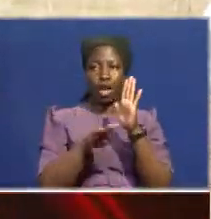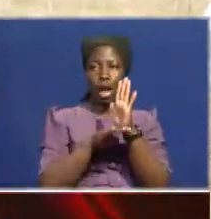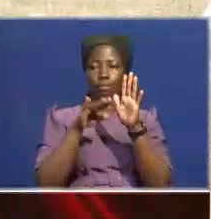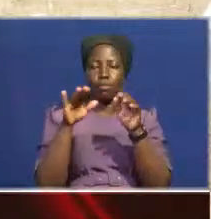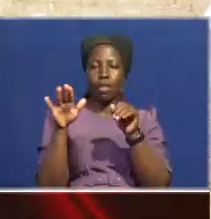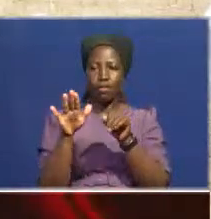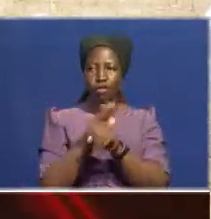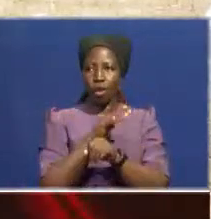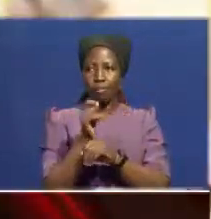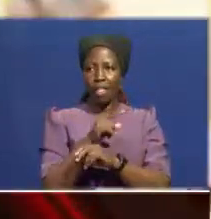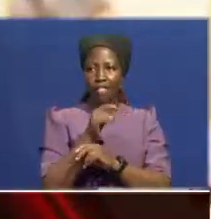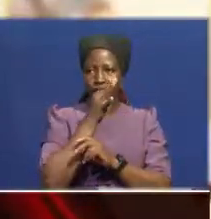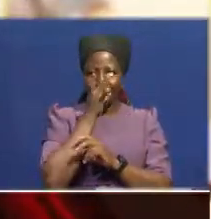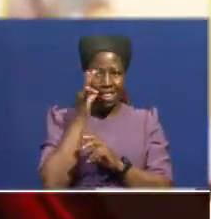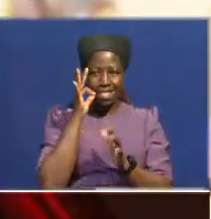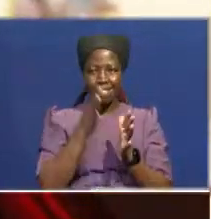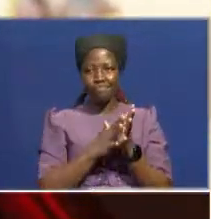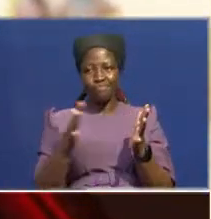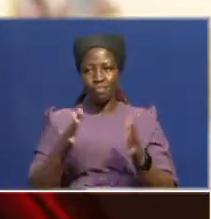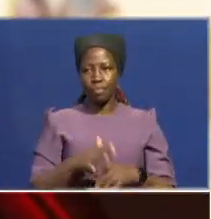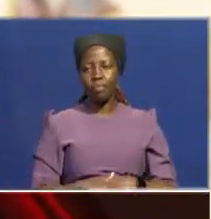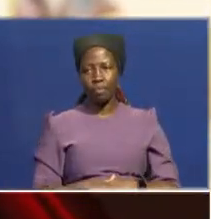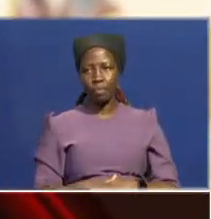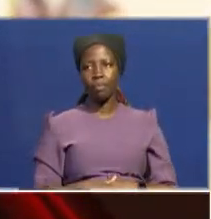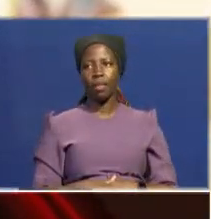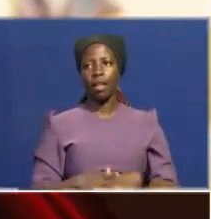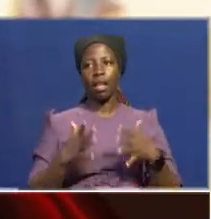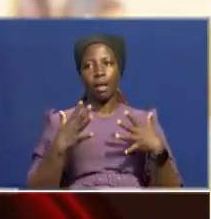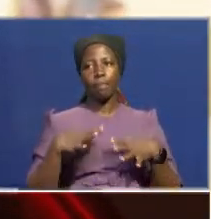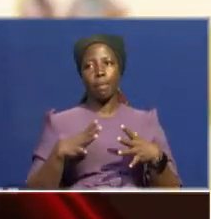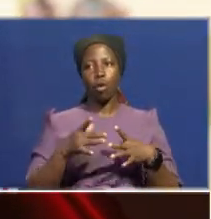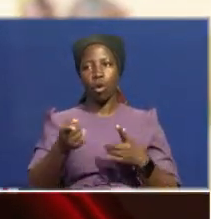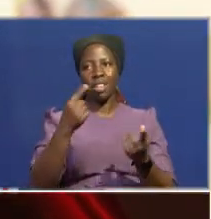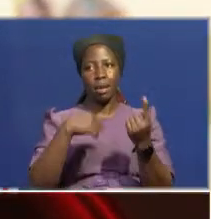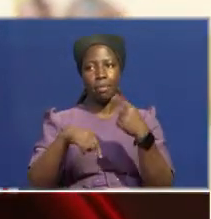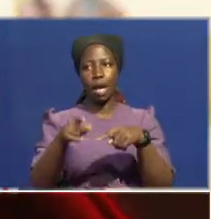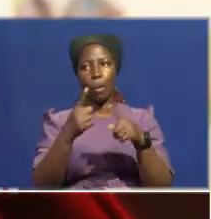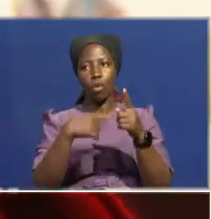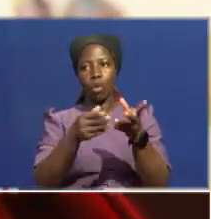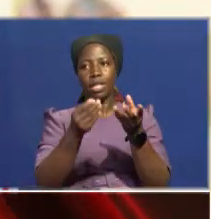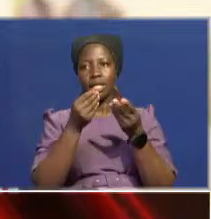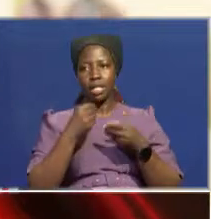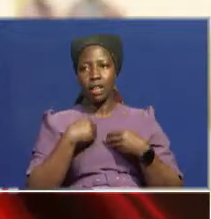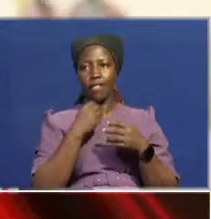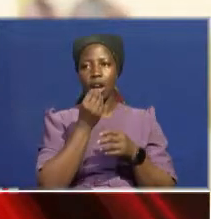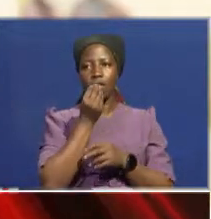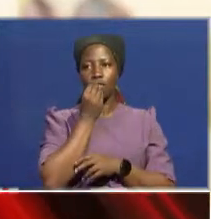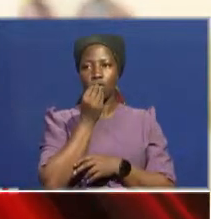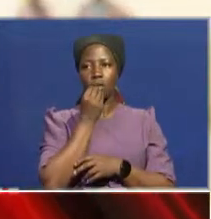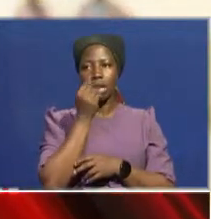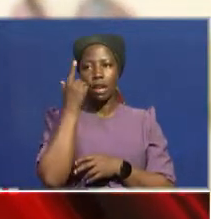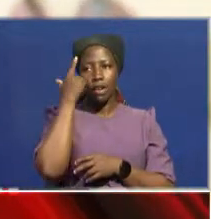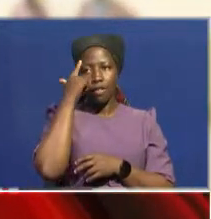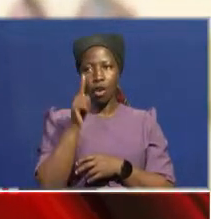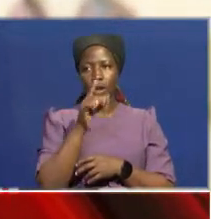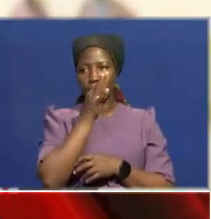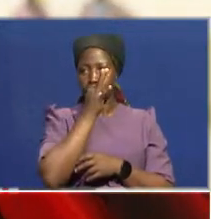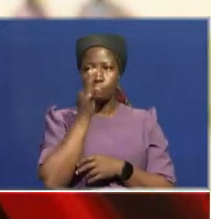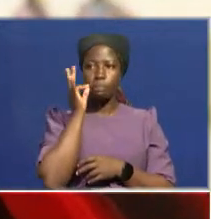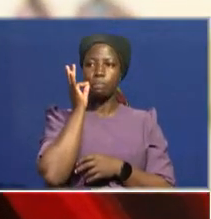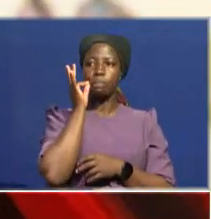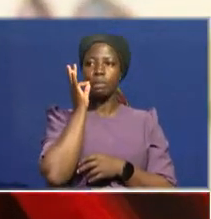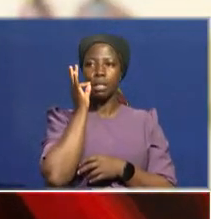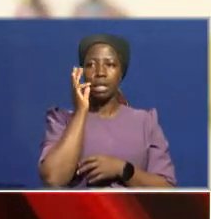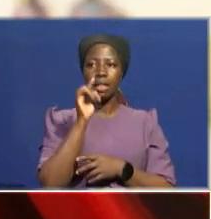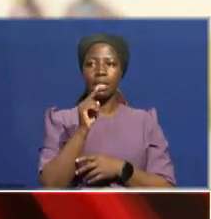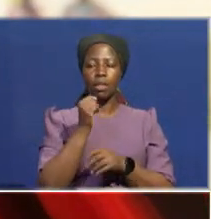month. Watu walikuja kupokea chakula hii kwa mlasa wa Ramadhan, na hii ada